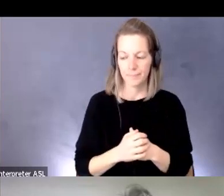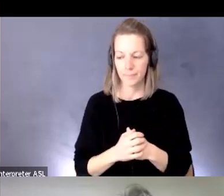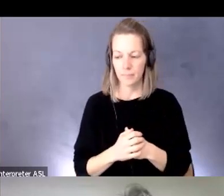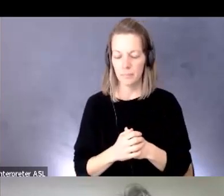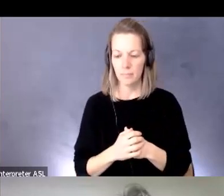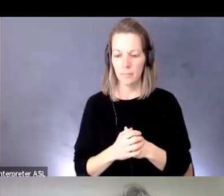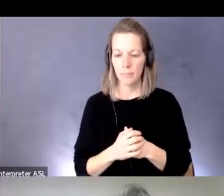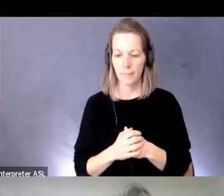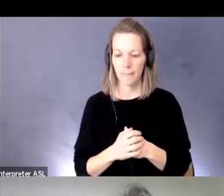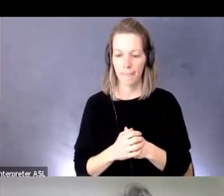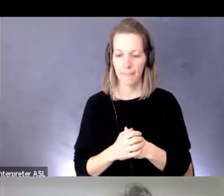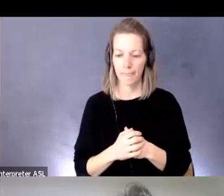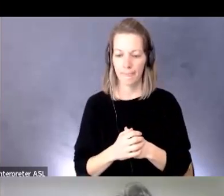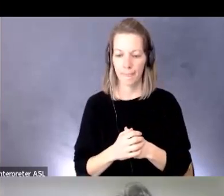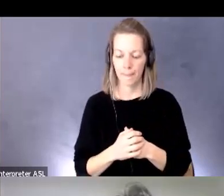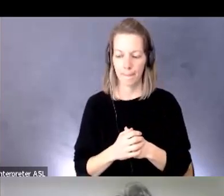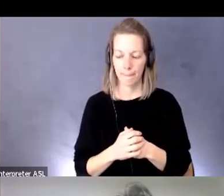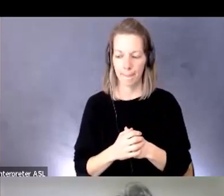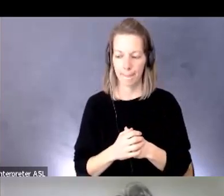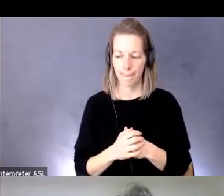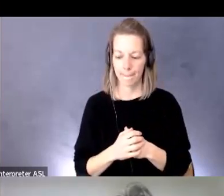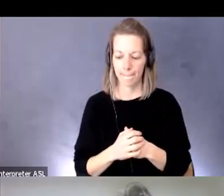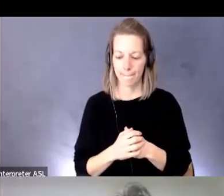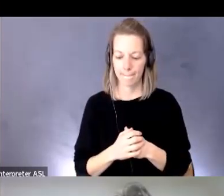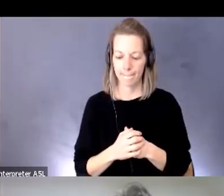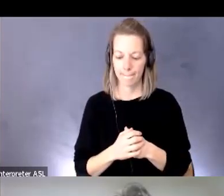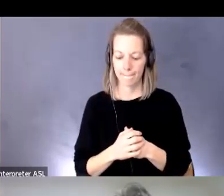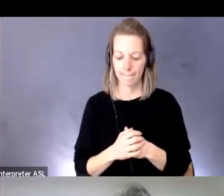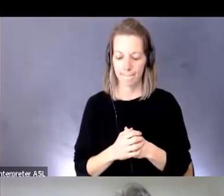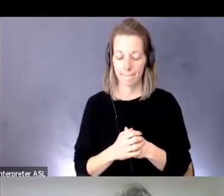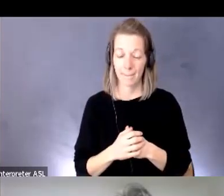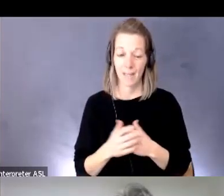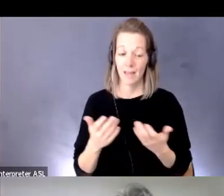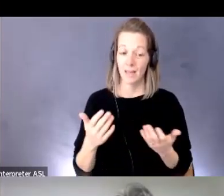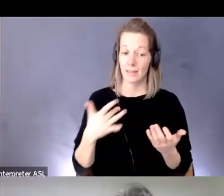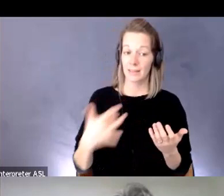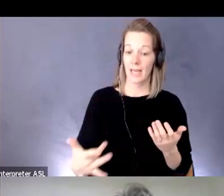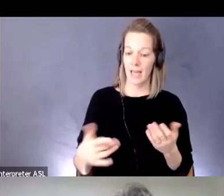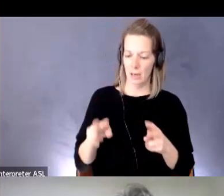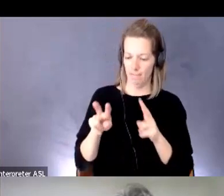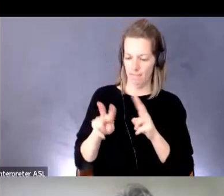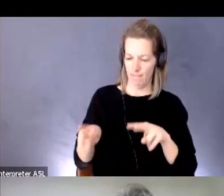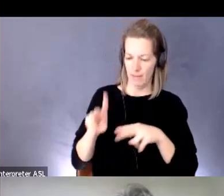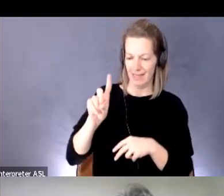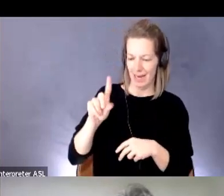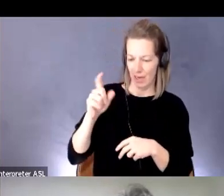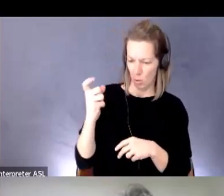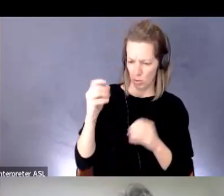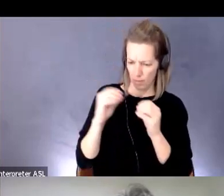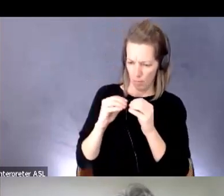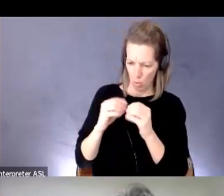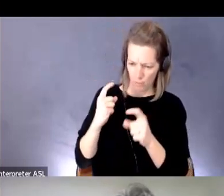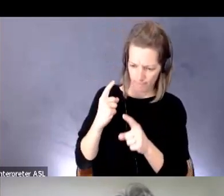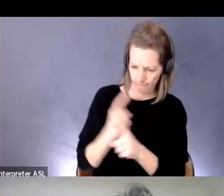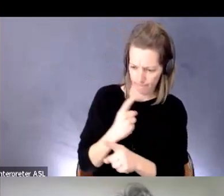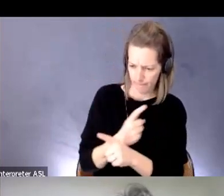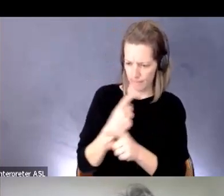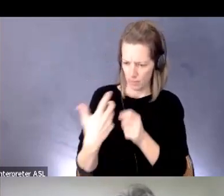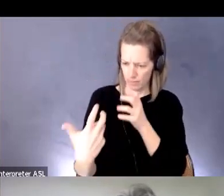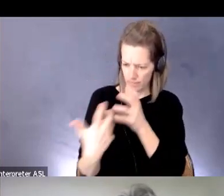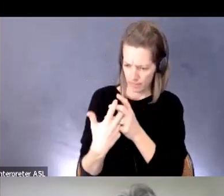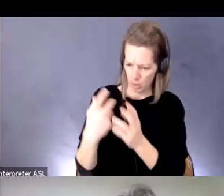efficient and so much more accurate in our diagnoses and in keeping people